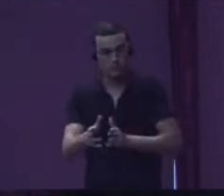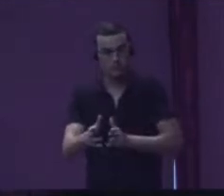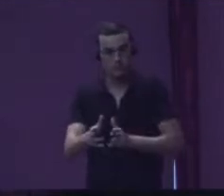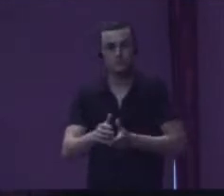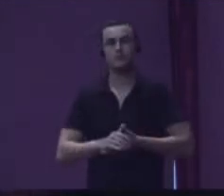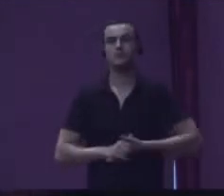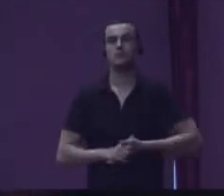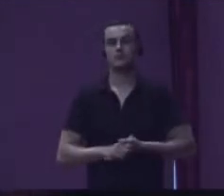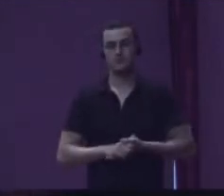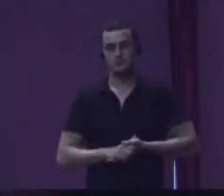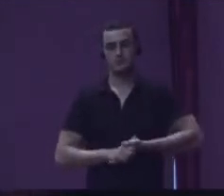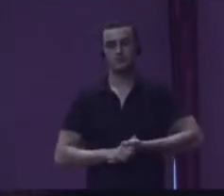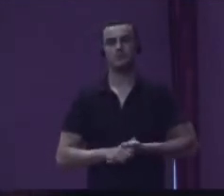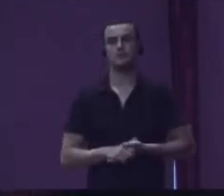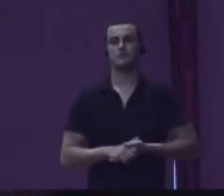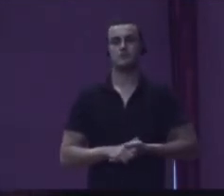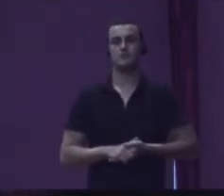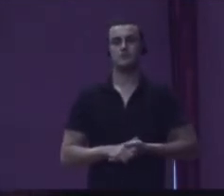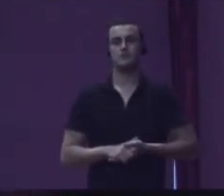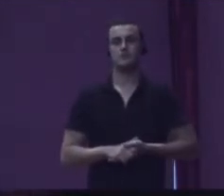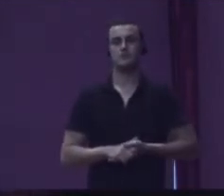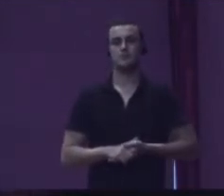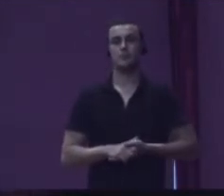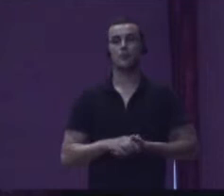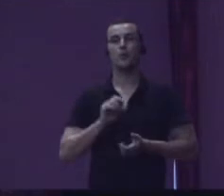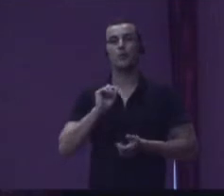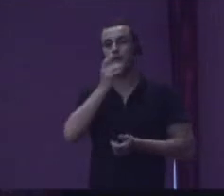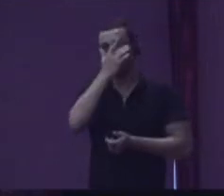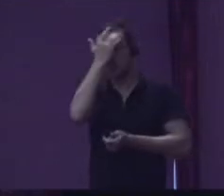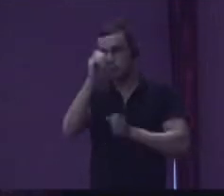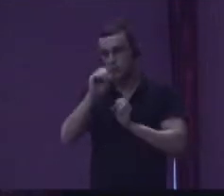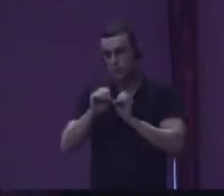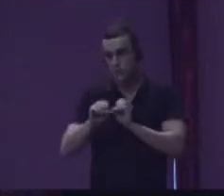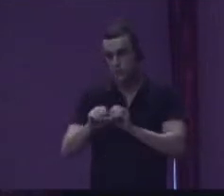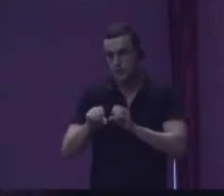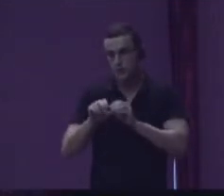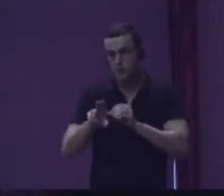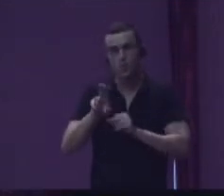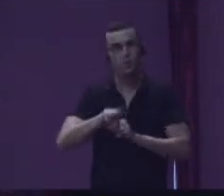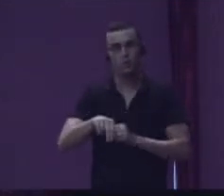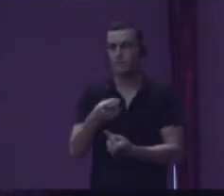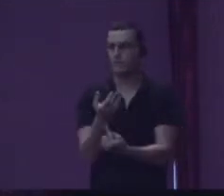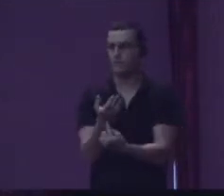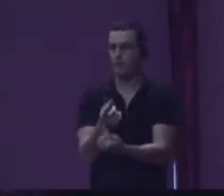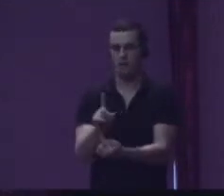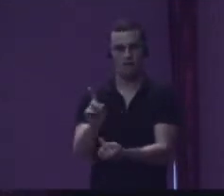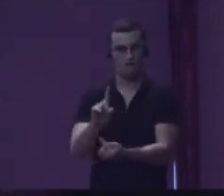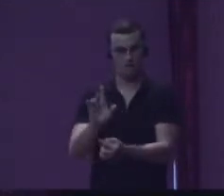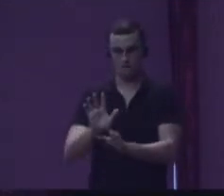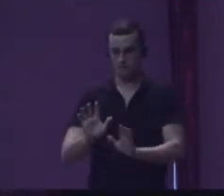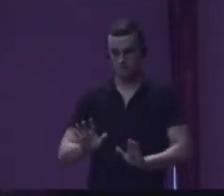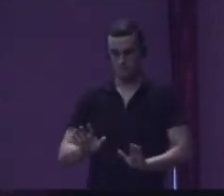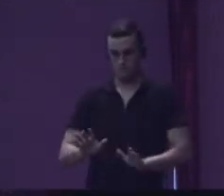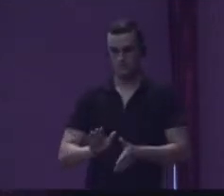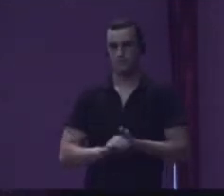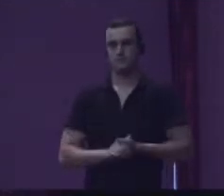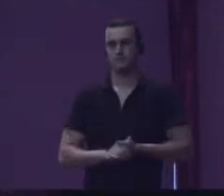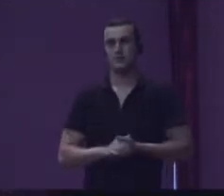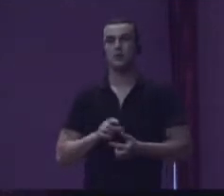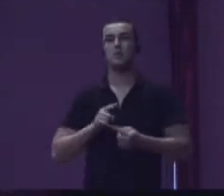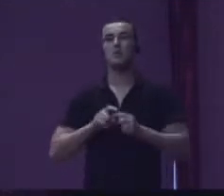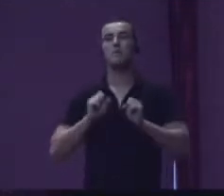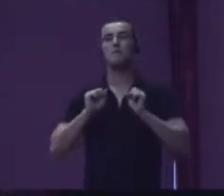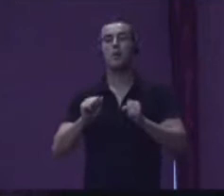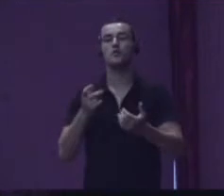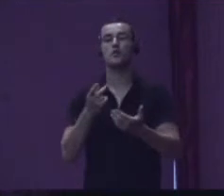candle. Why shouldn't you use a candle? The wax may drip and burn the